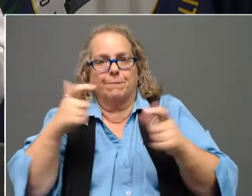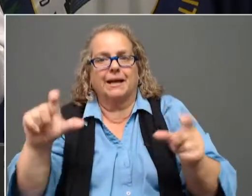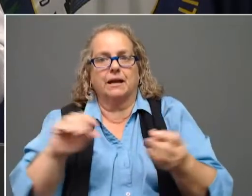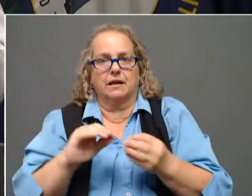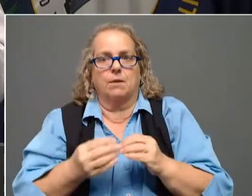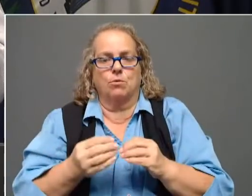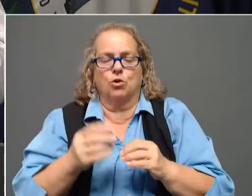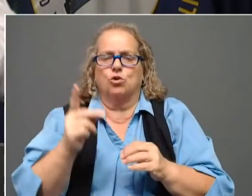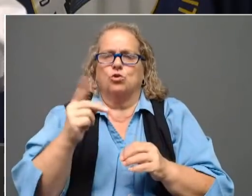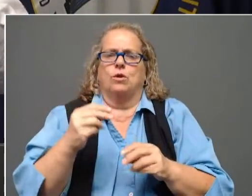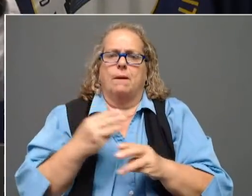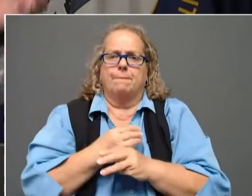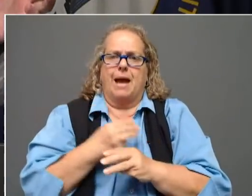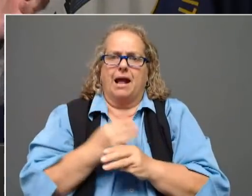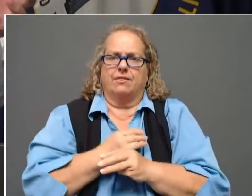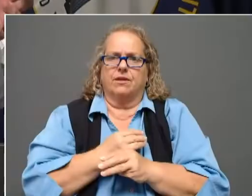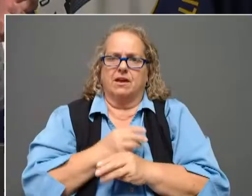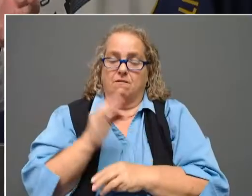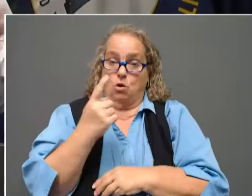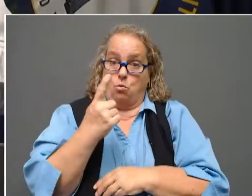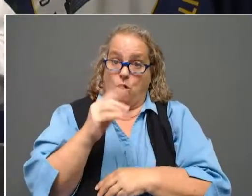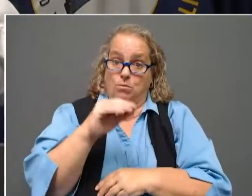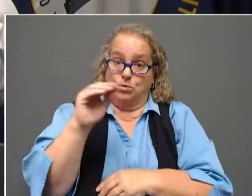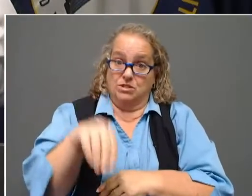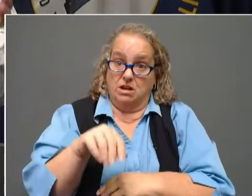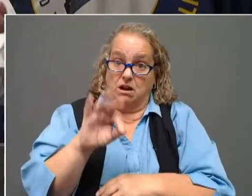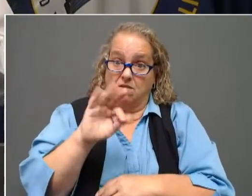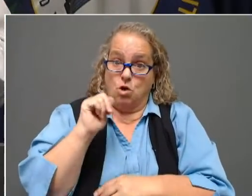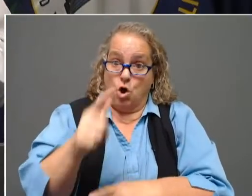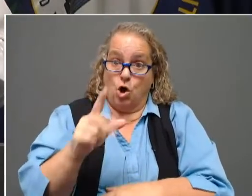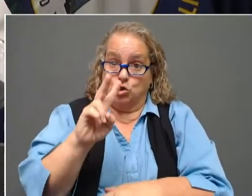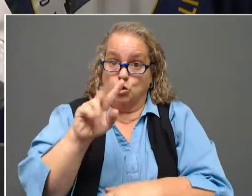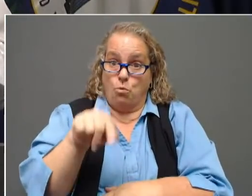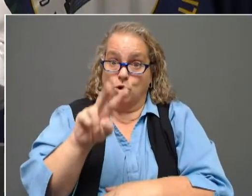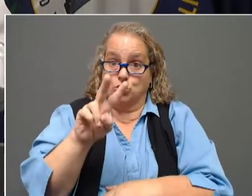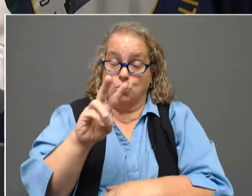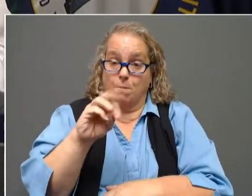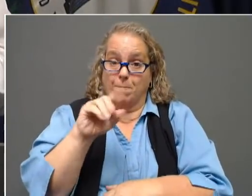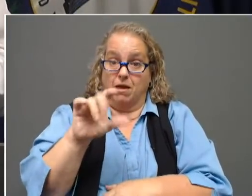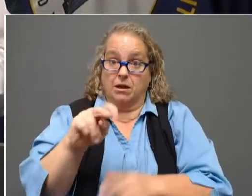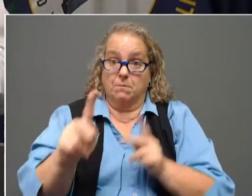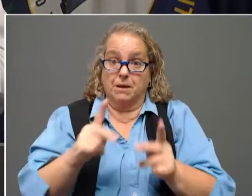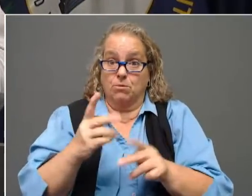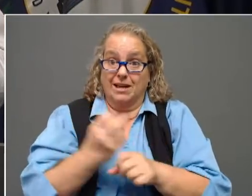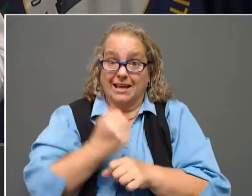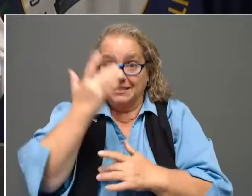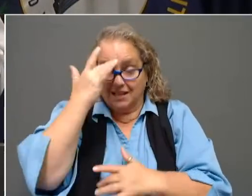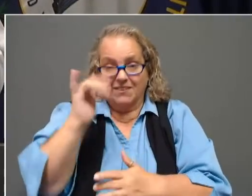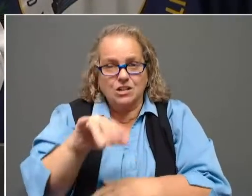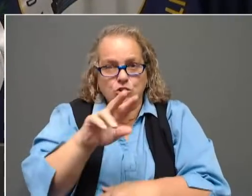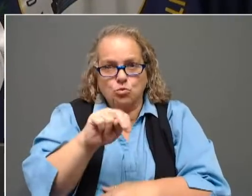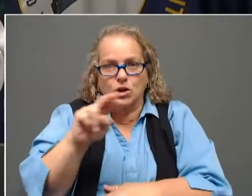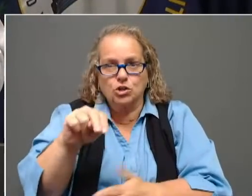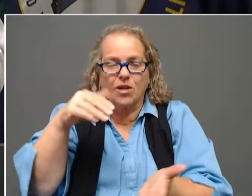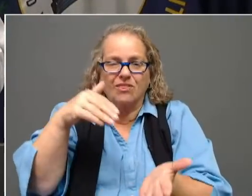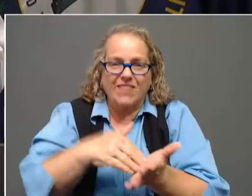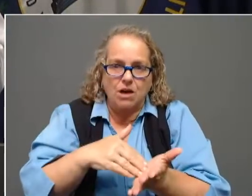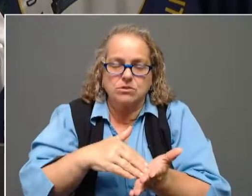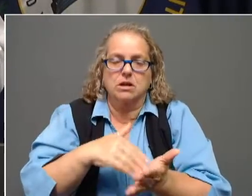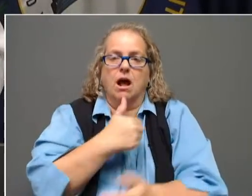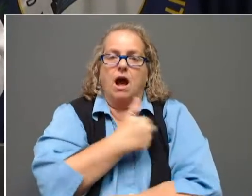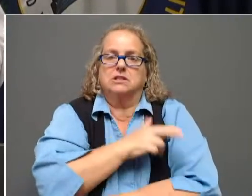1% of all the 2.2 million people got sick in the next 6 months, that's 22,000 hospitalizations if they all went in the